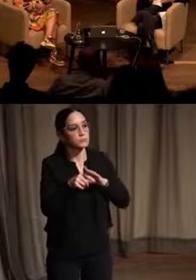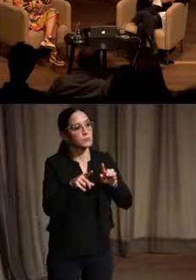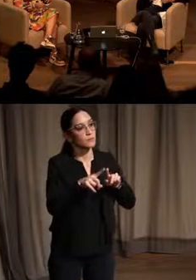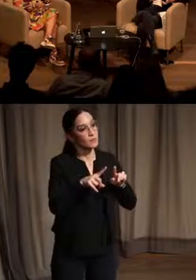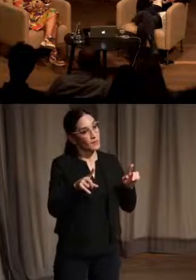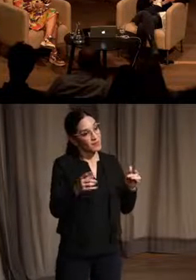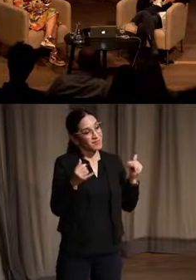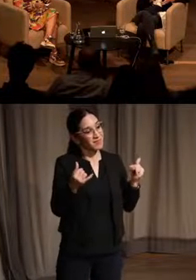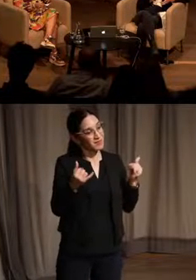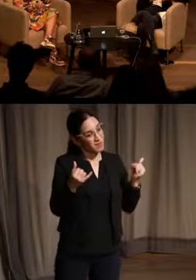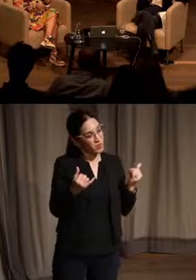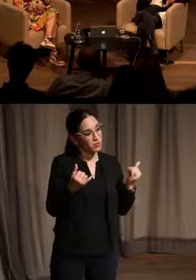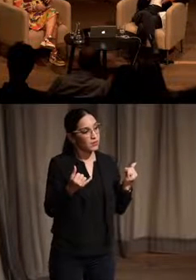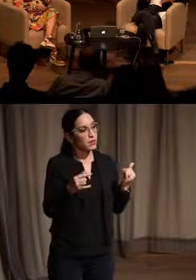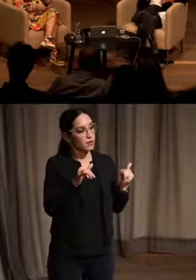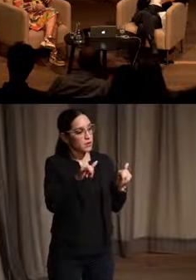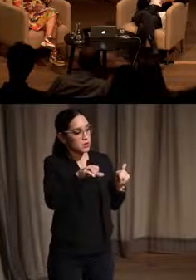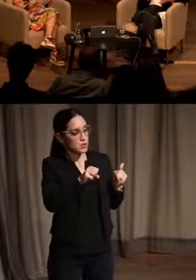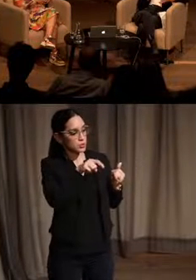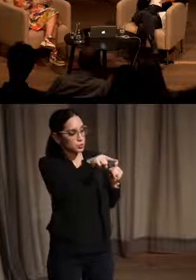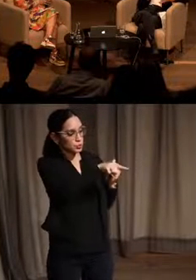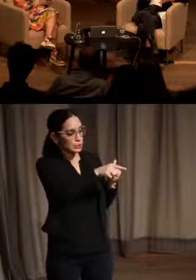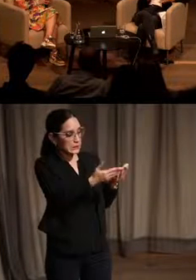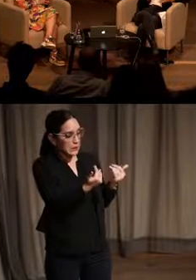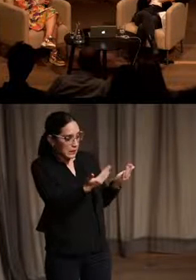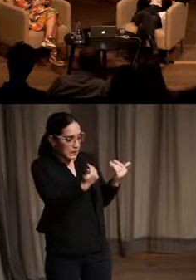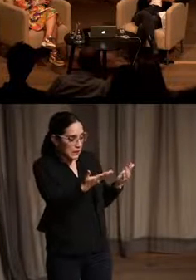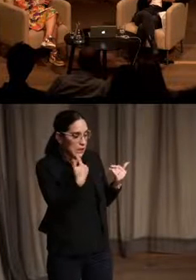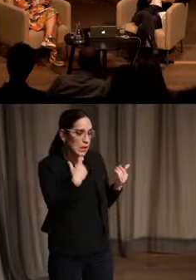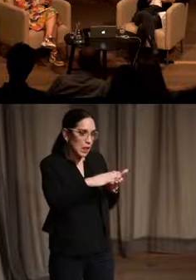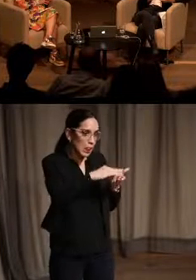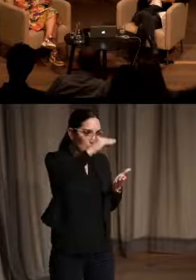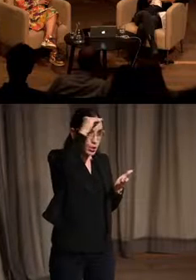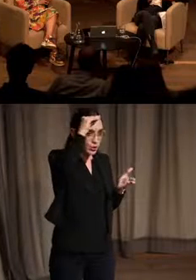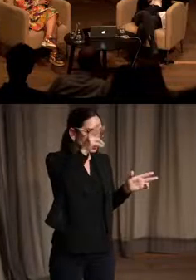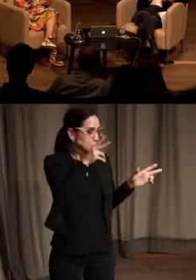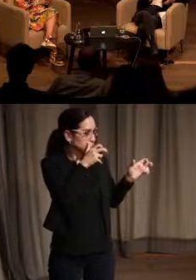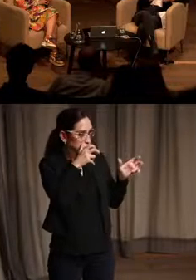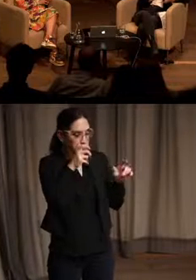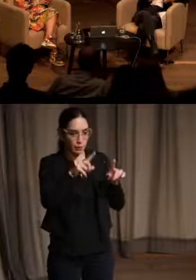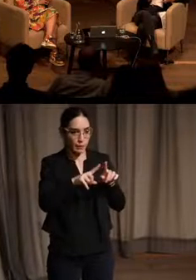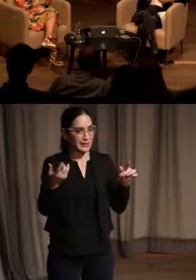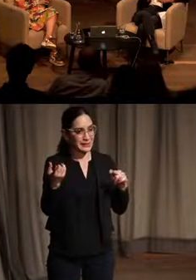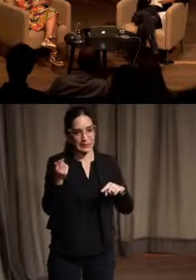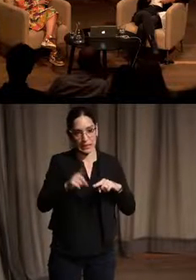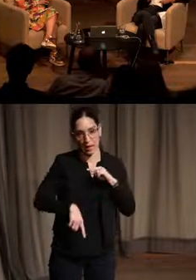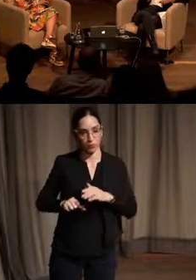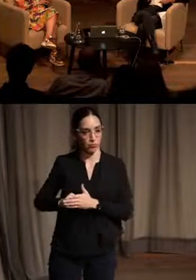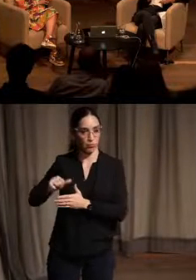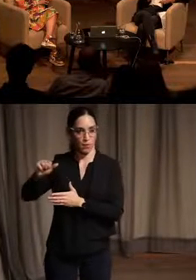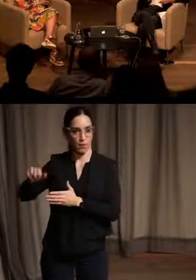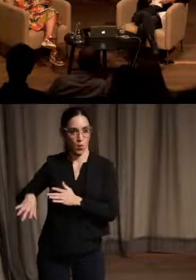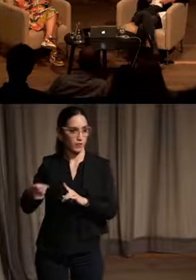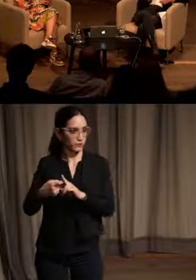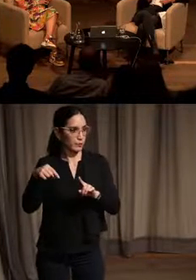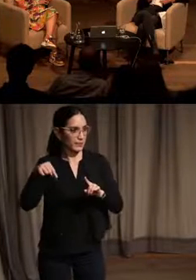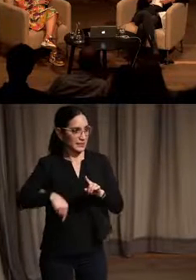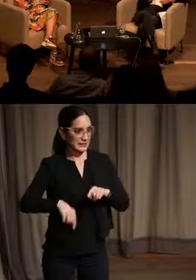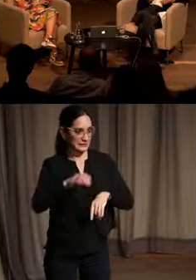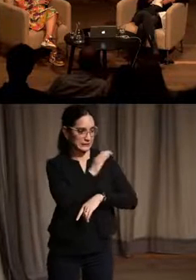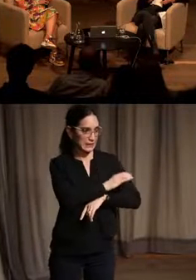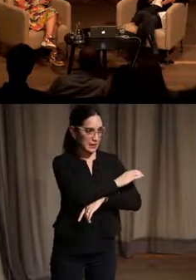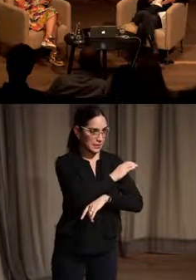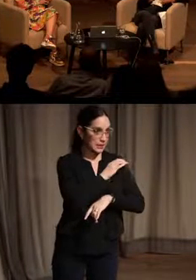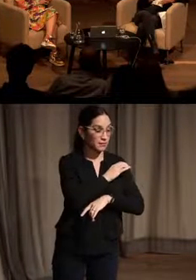you can't perform abortions in the facility. So like they would take our money, but then they would put restrictions on what kind of care we would offer. So